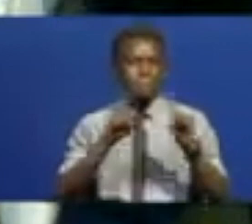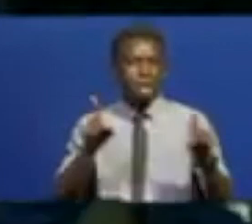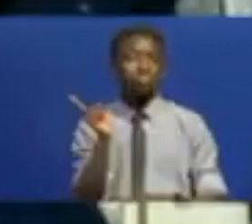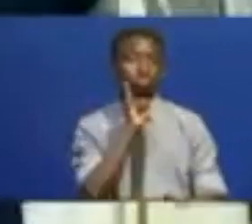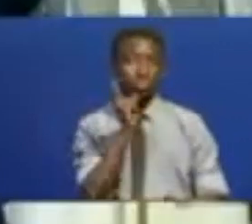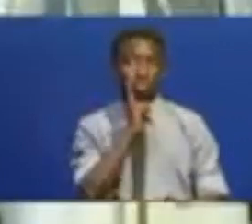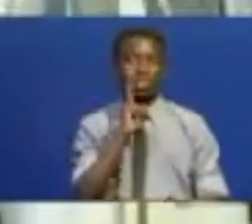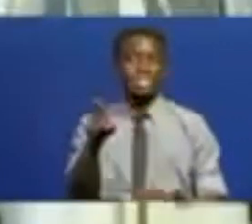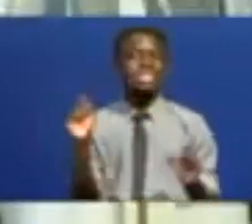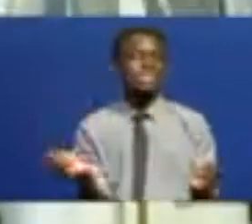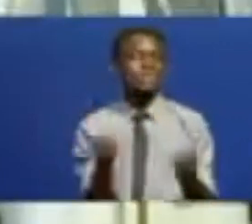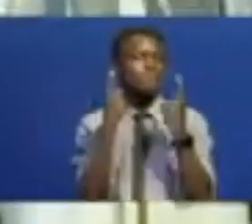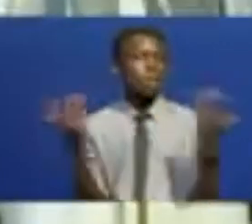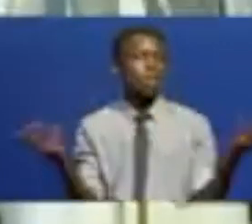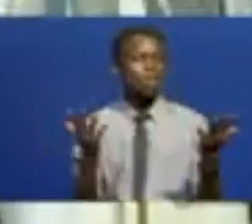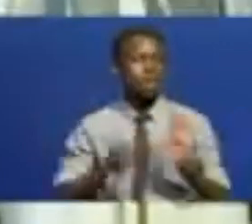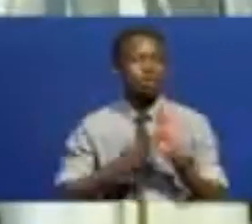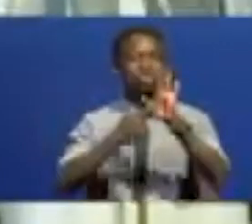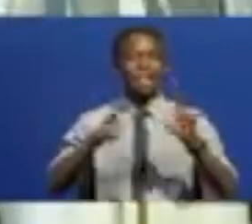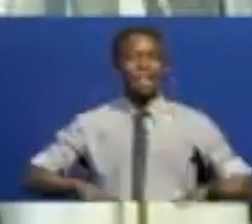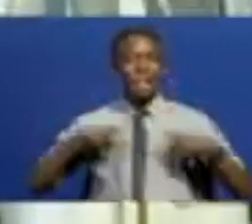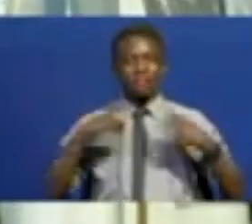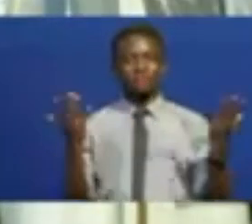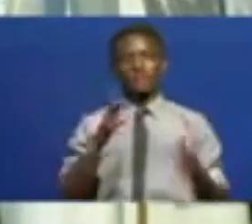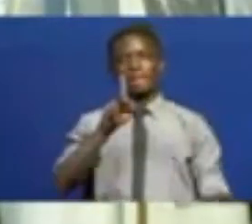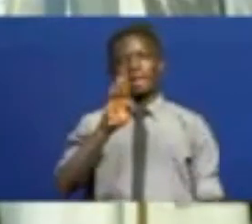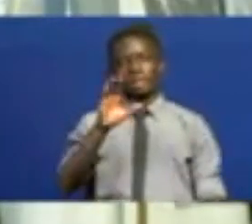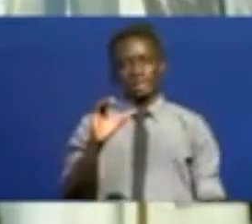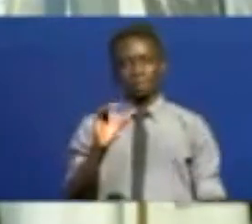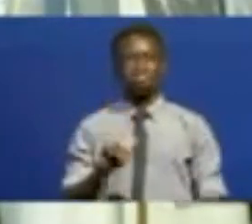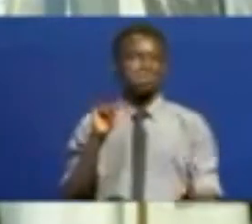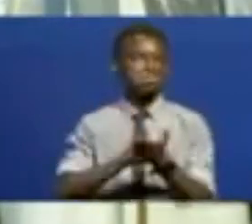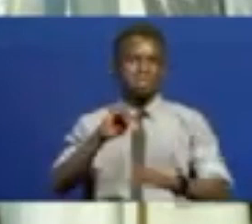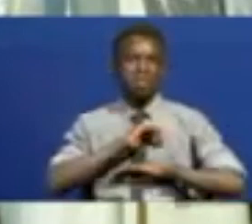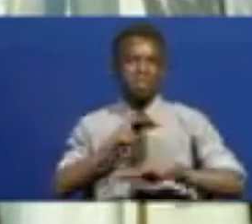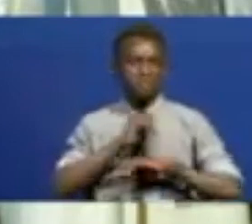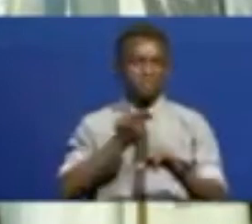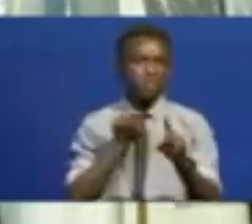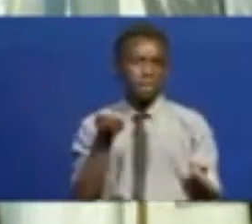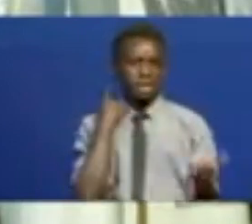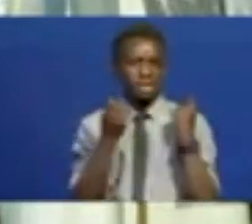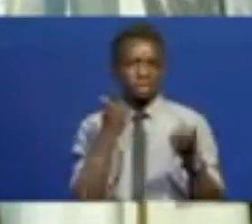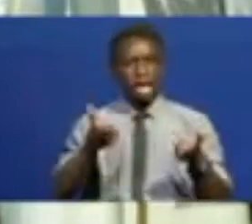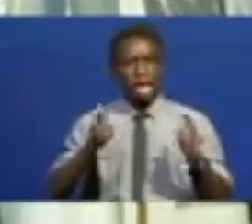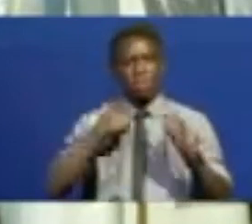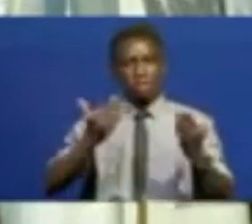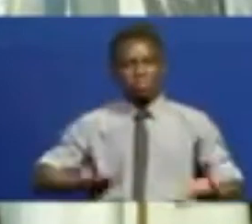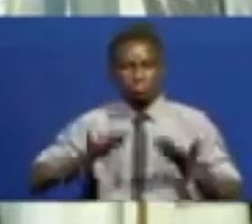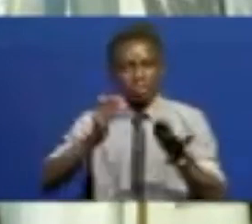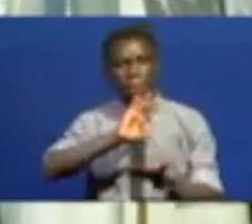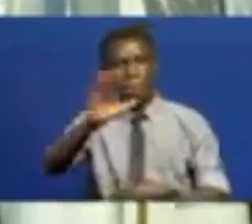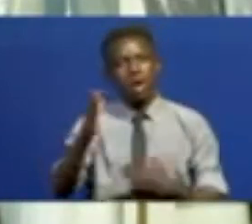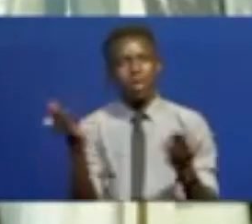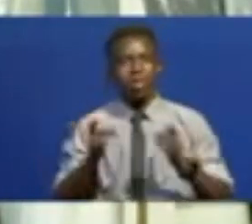tomorrow the event will be aired live on KBC. That's it from Kericho. Allow me to hand you over back to studio. But